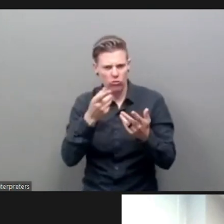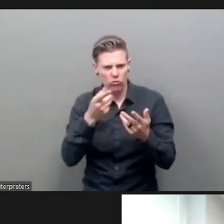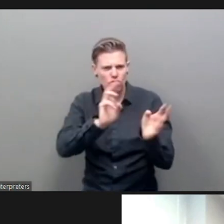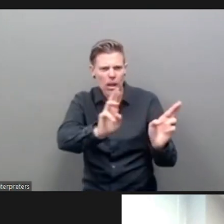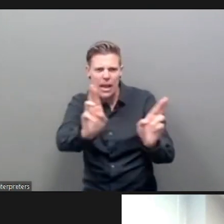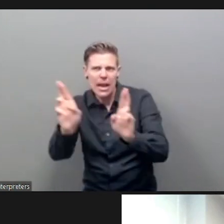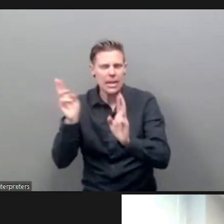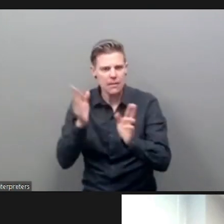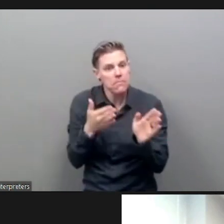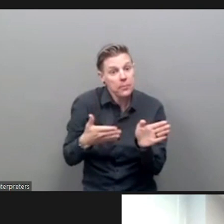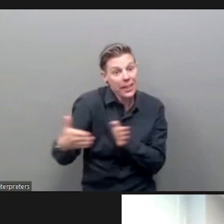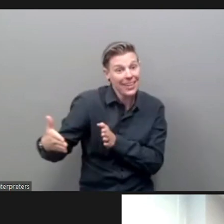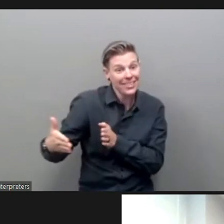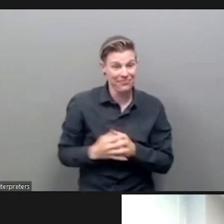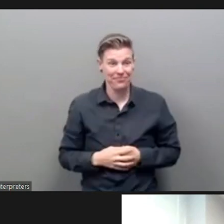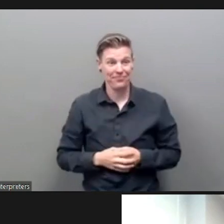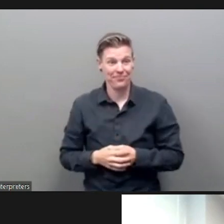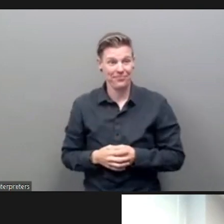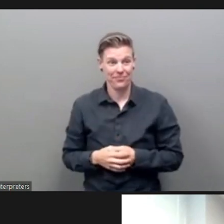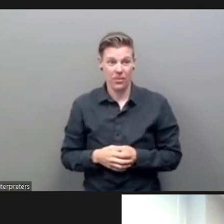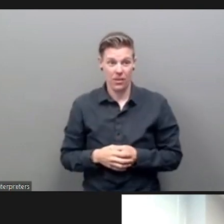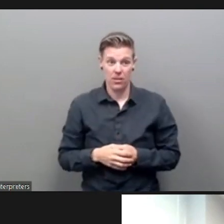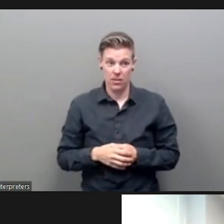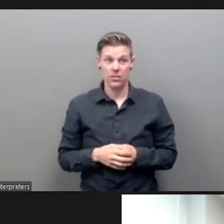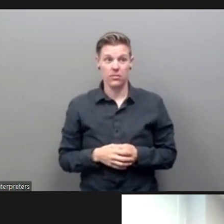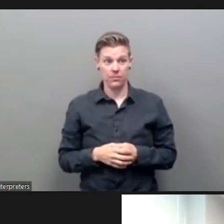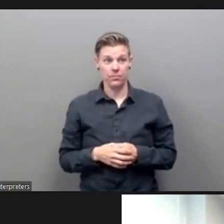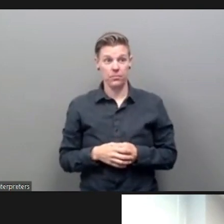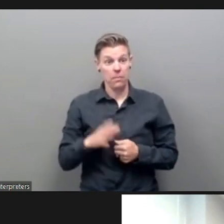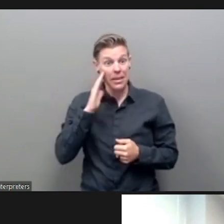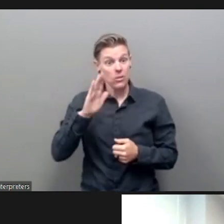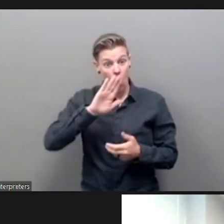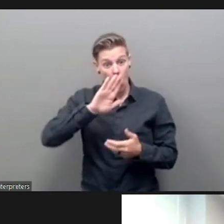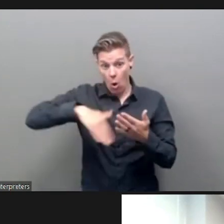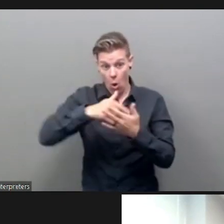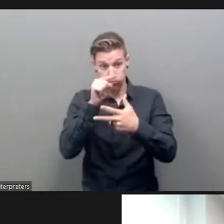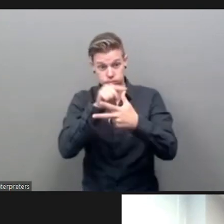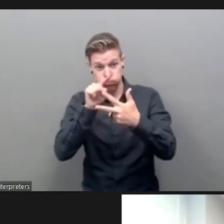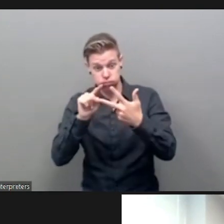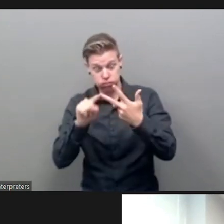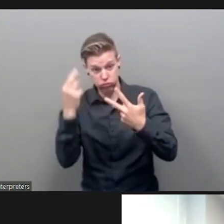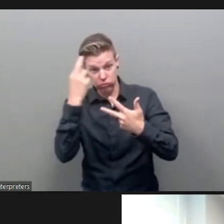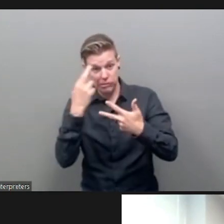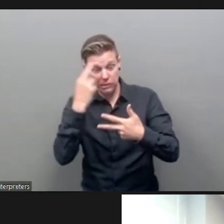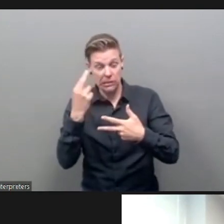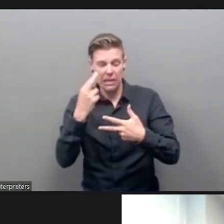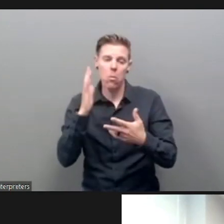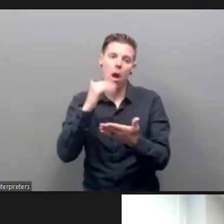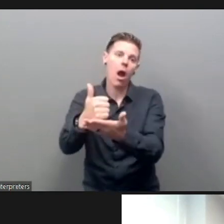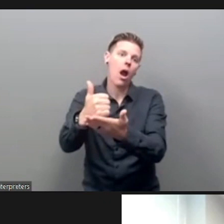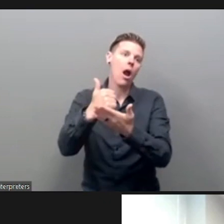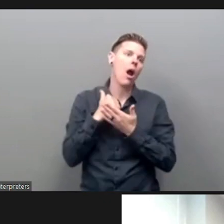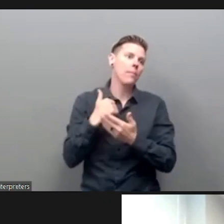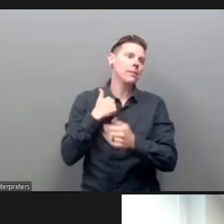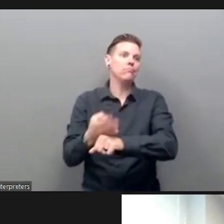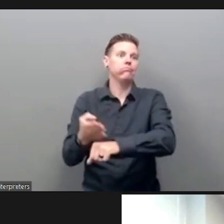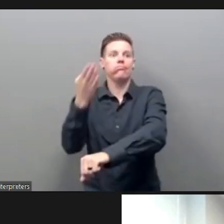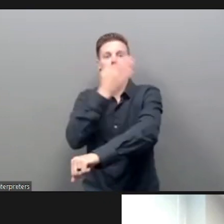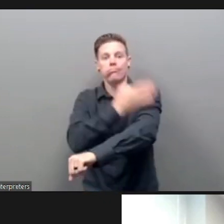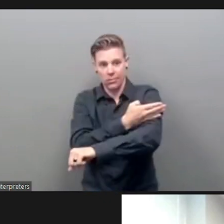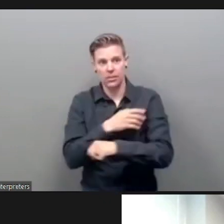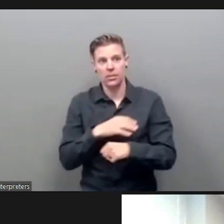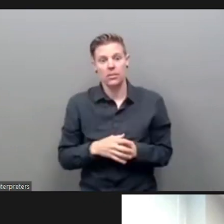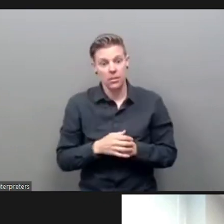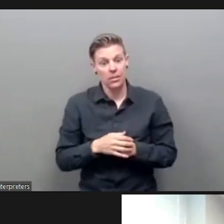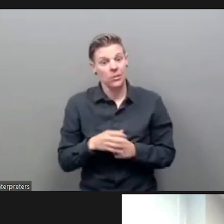with this. So it's a great question, Tommy, and I think you all are in a pivotal position as our media